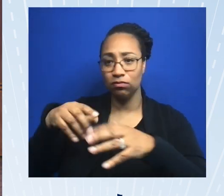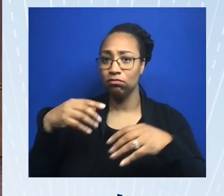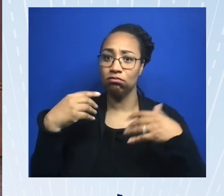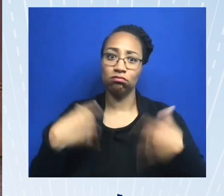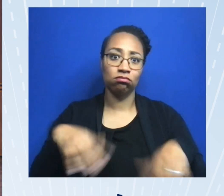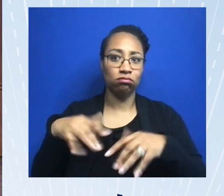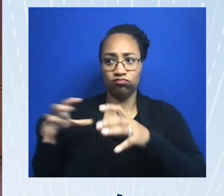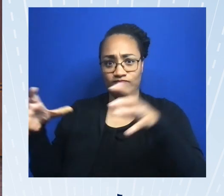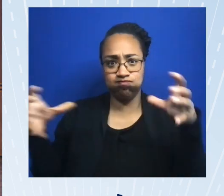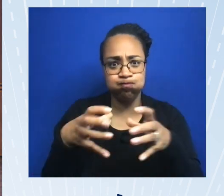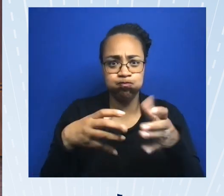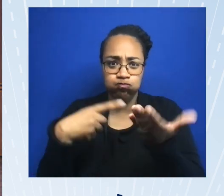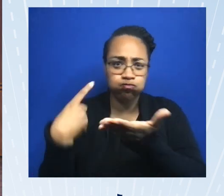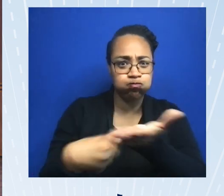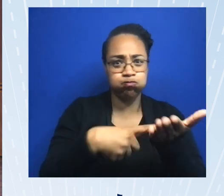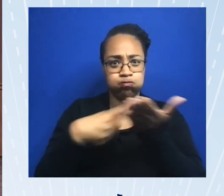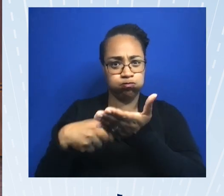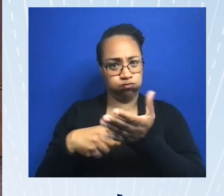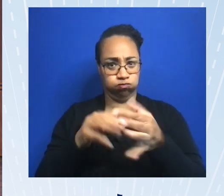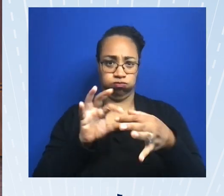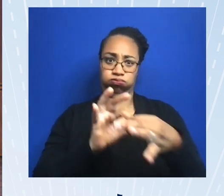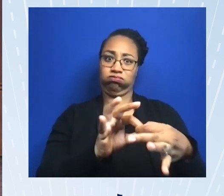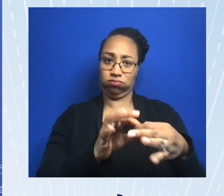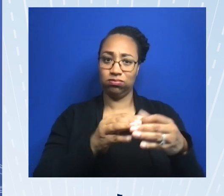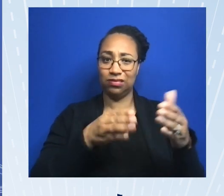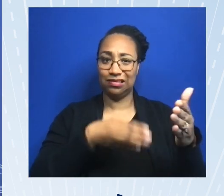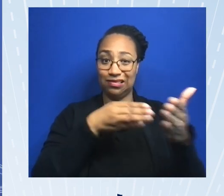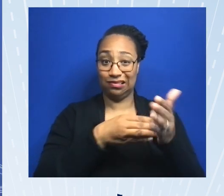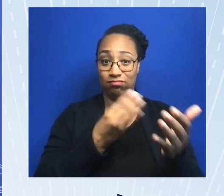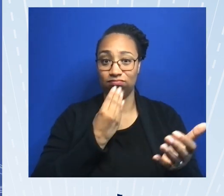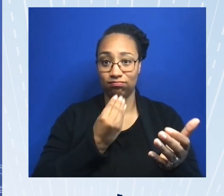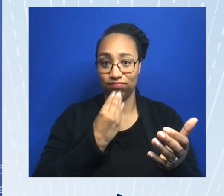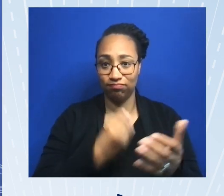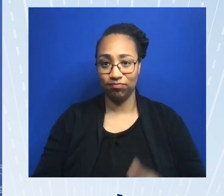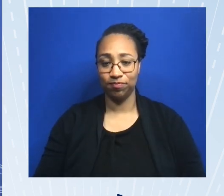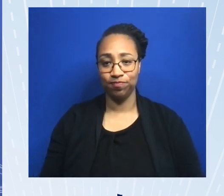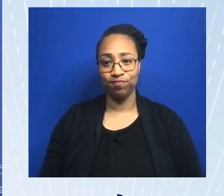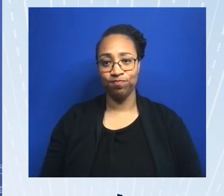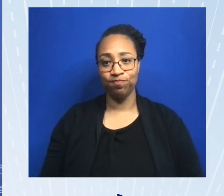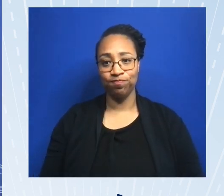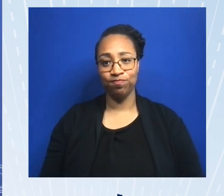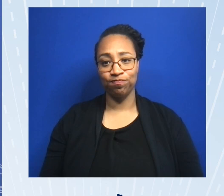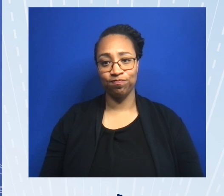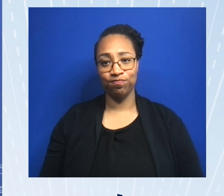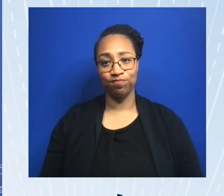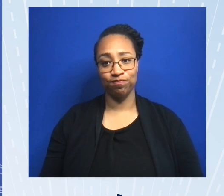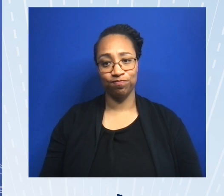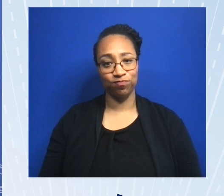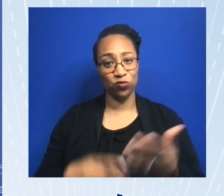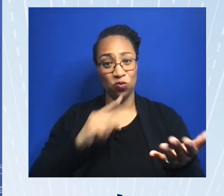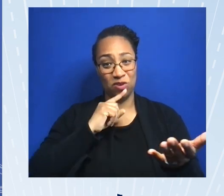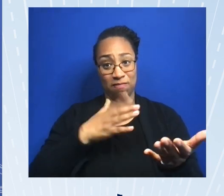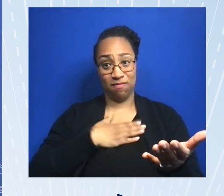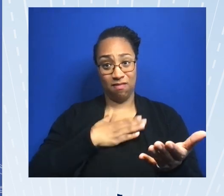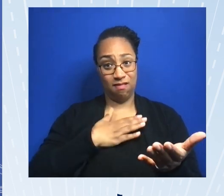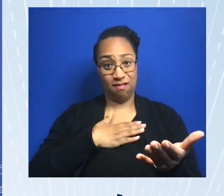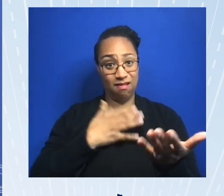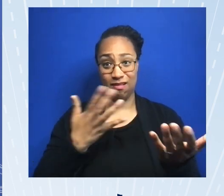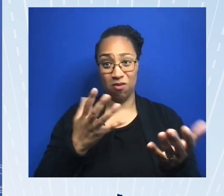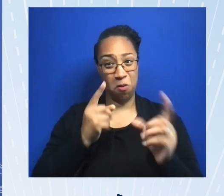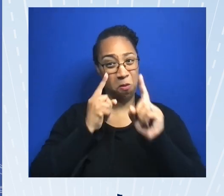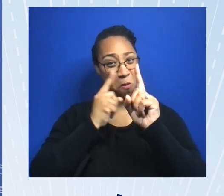around the world would be my cause. But now, more than ever, we